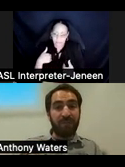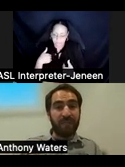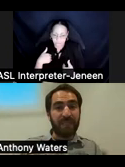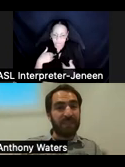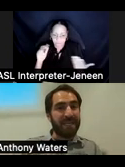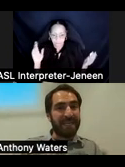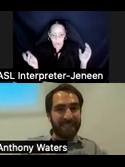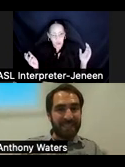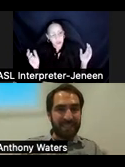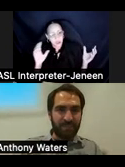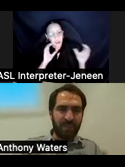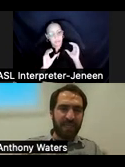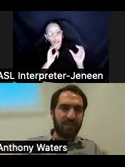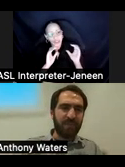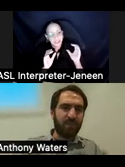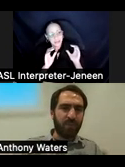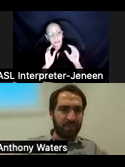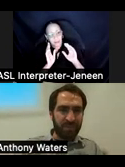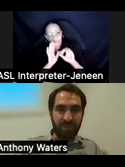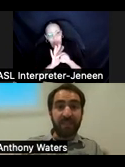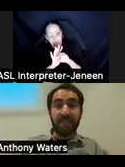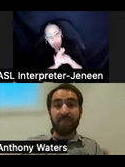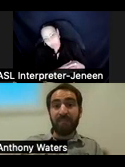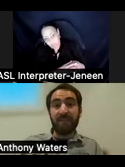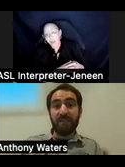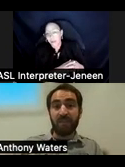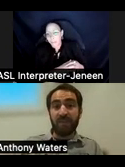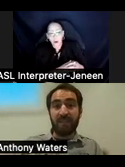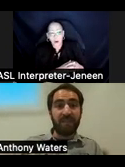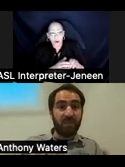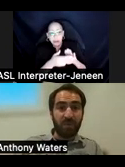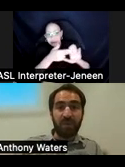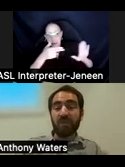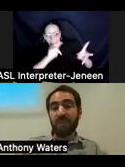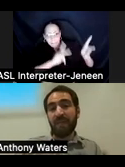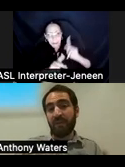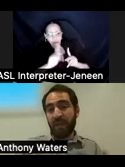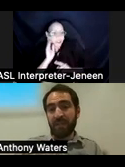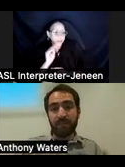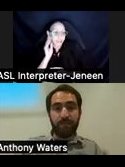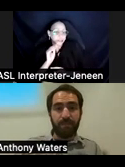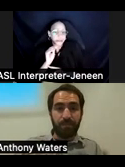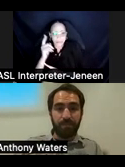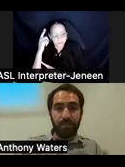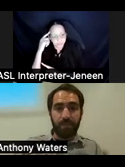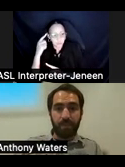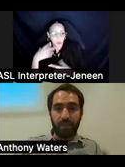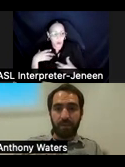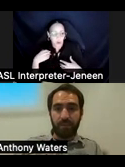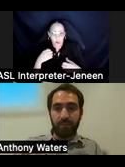of the conversations that instead stigmatize people for experiencing mental distress, disorder, and suicidal thoughts.